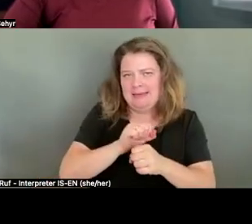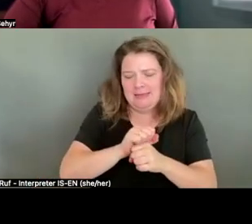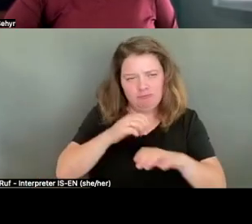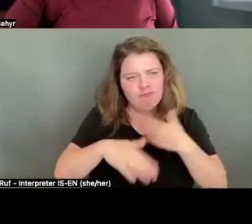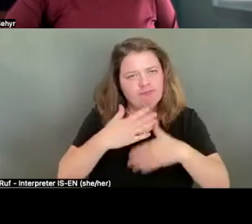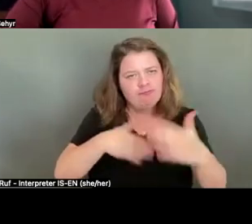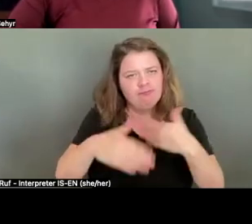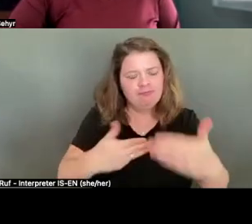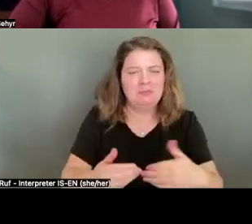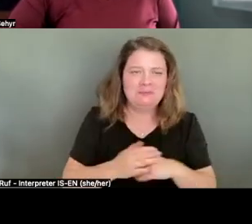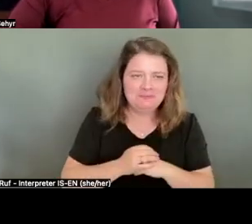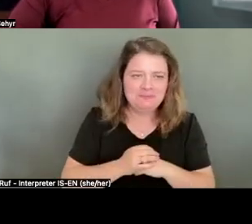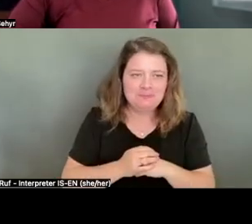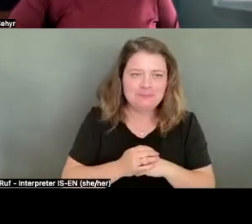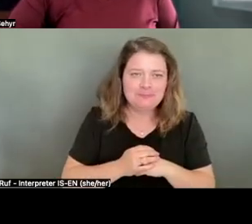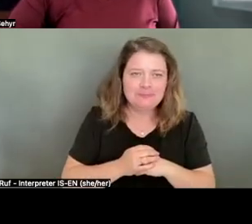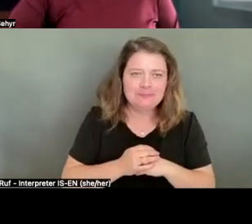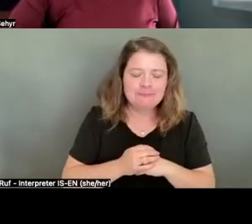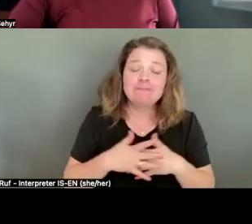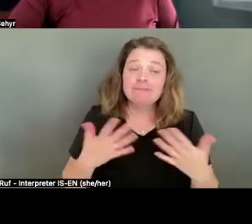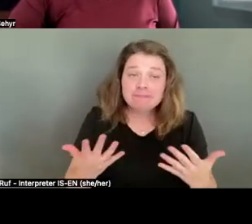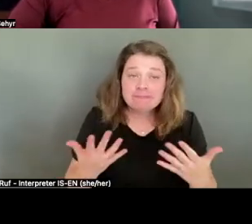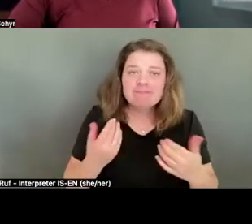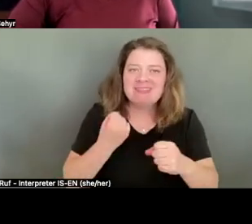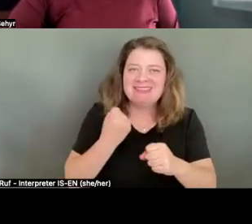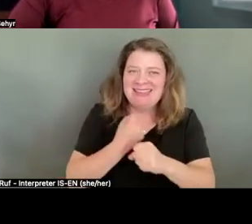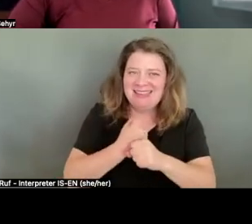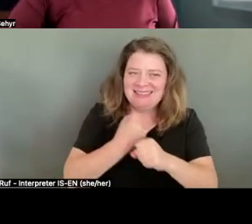For this task, we started with the